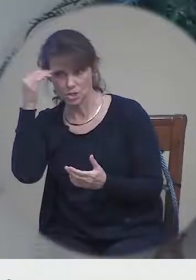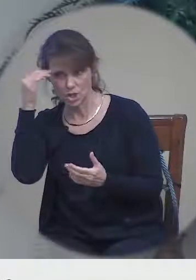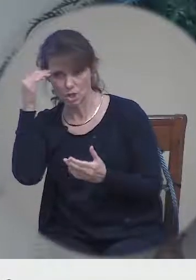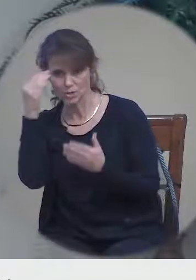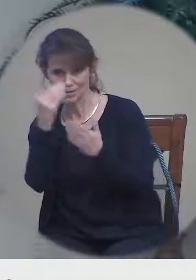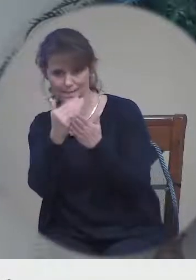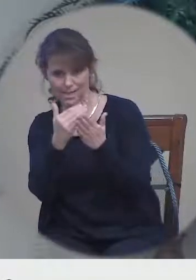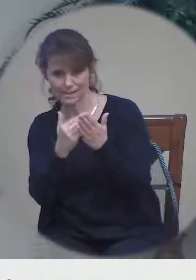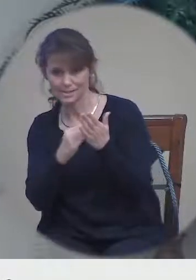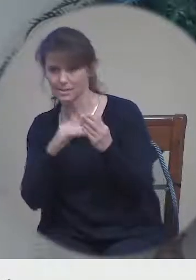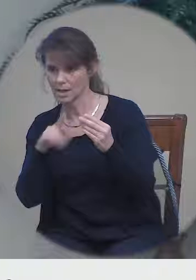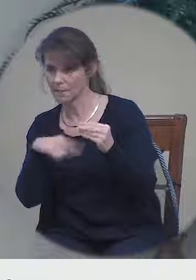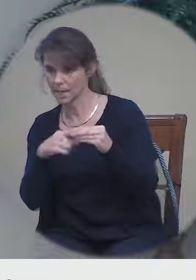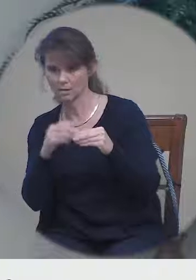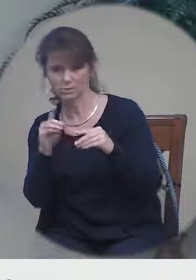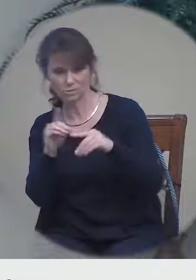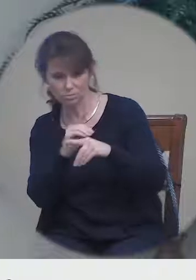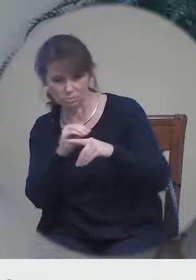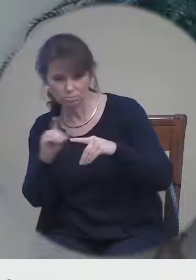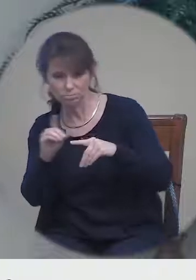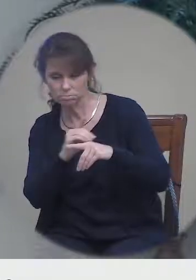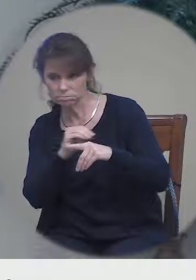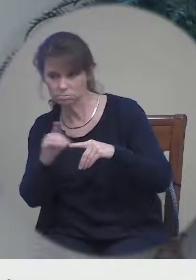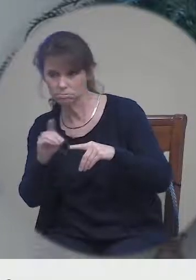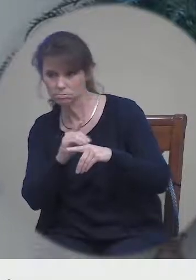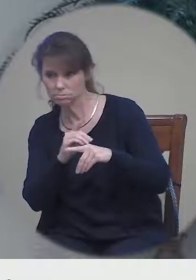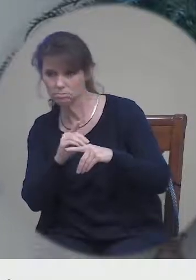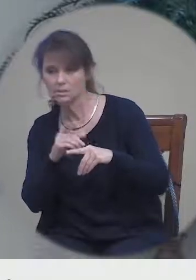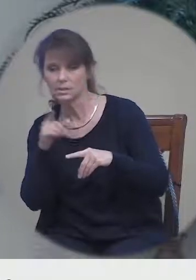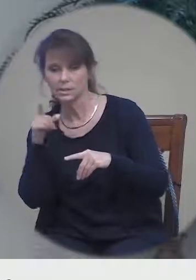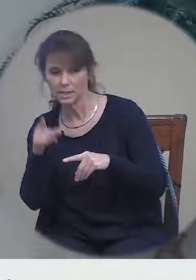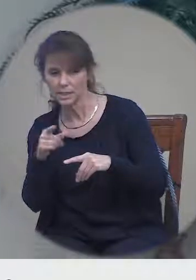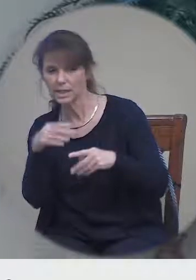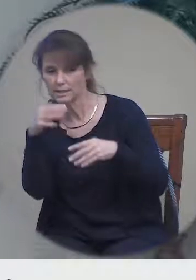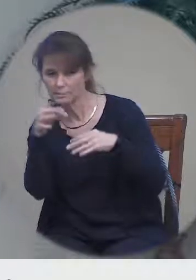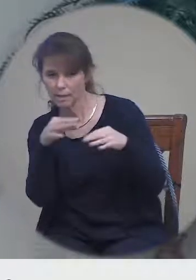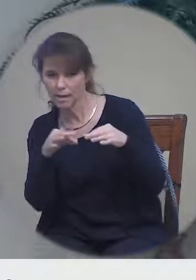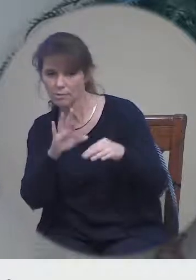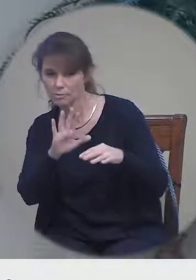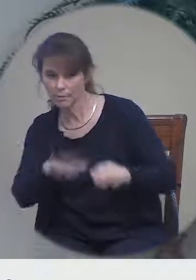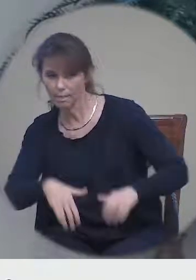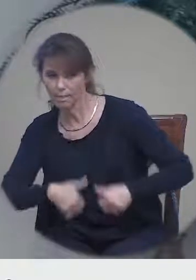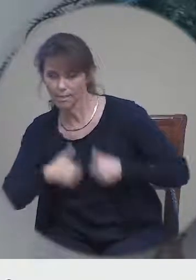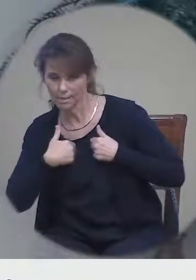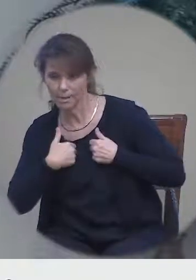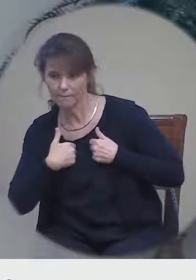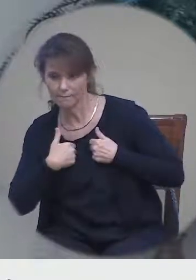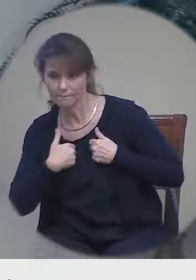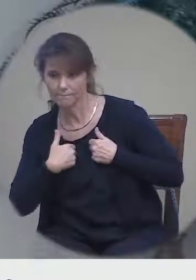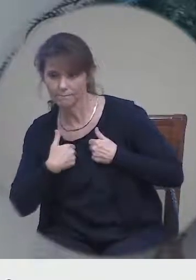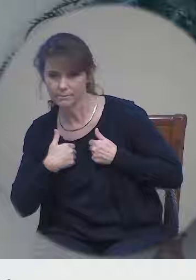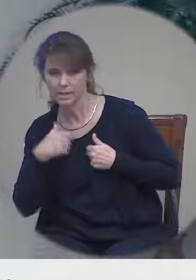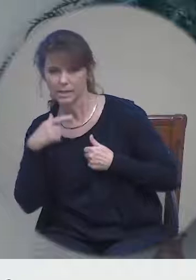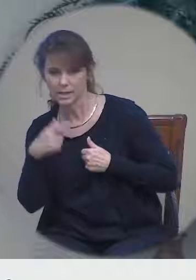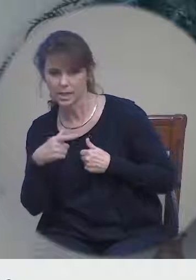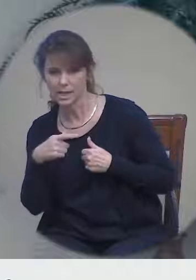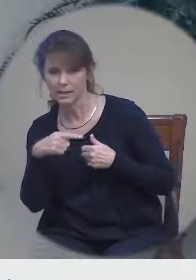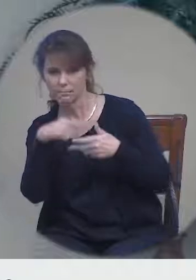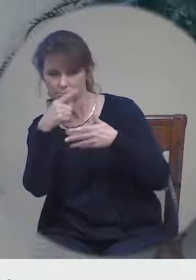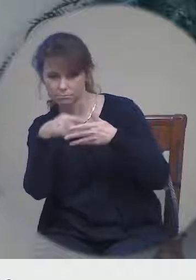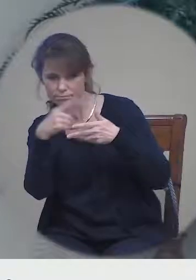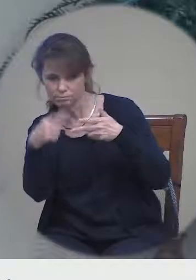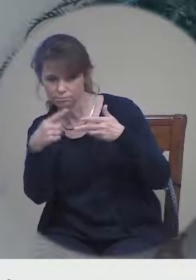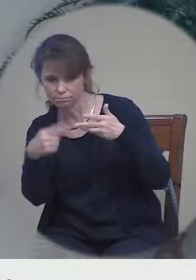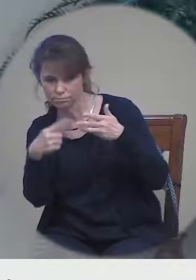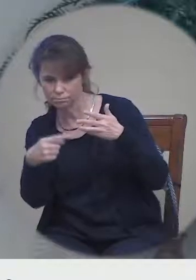of chastisement, let me tell you something about the course of your life. He's picking up on practical things that affect